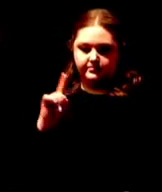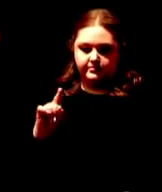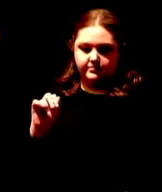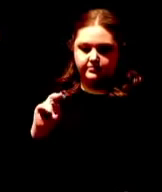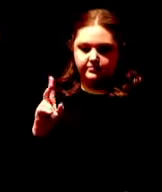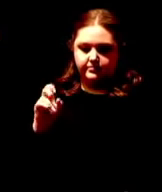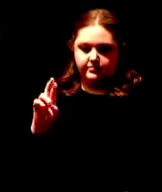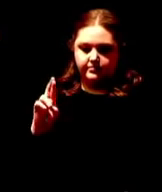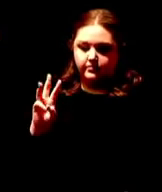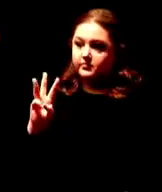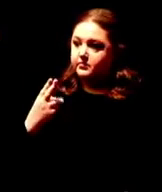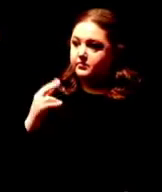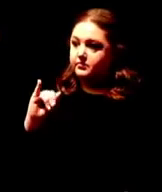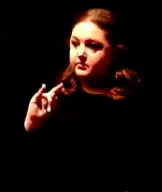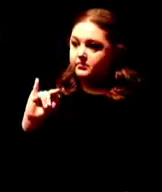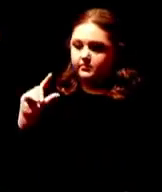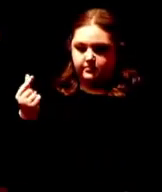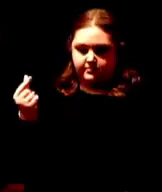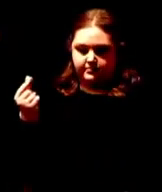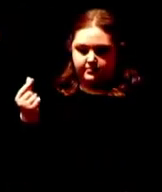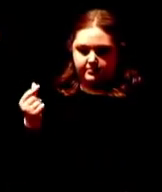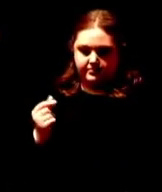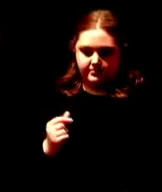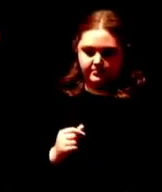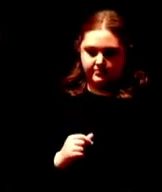Xander Whitting.